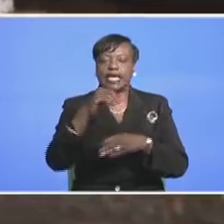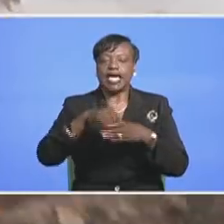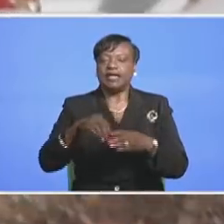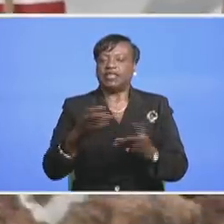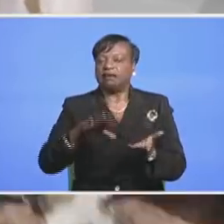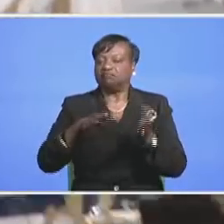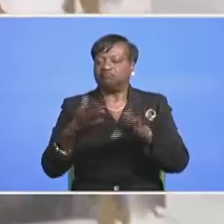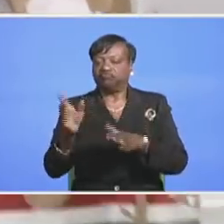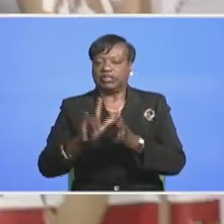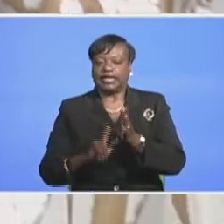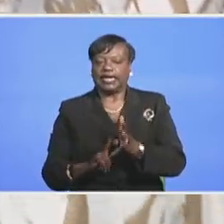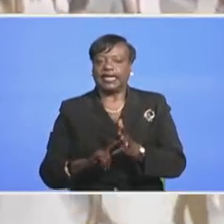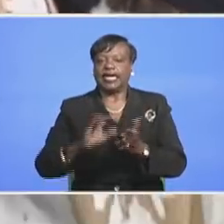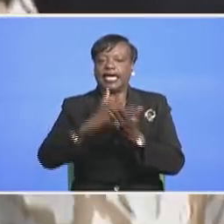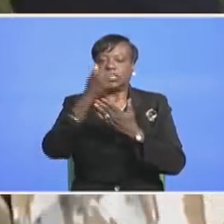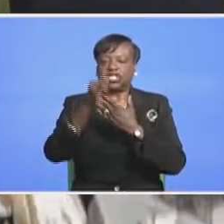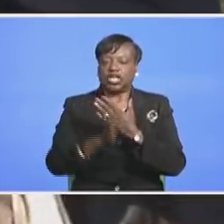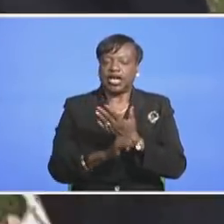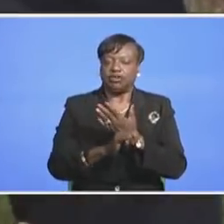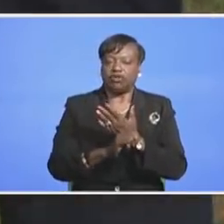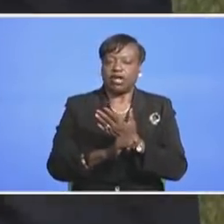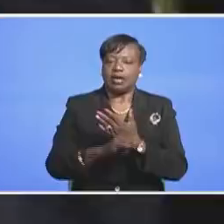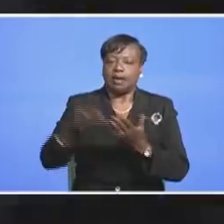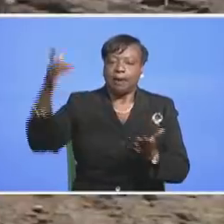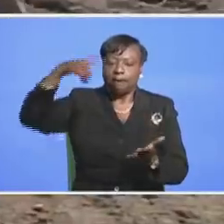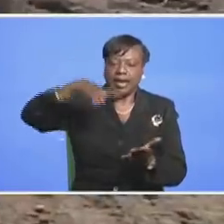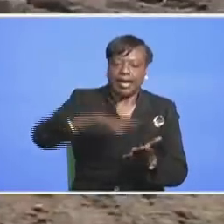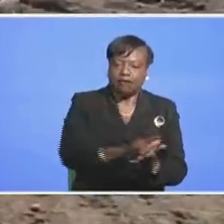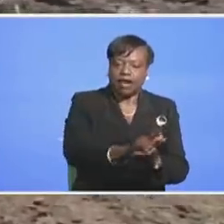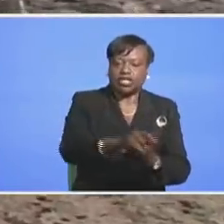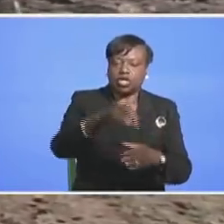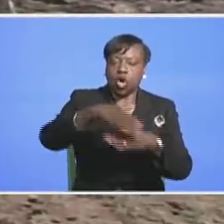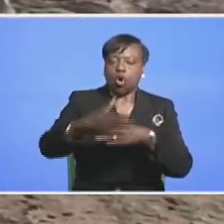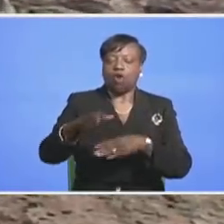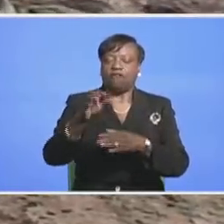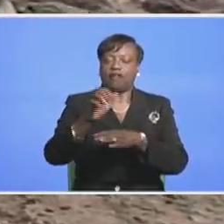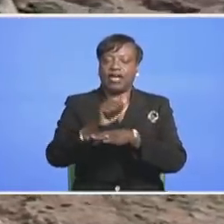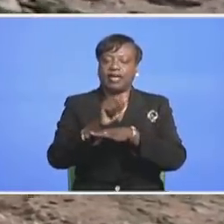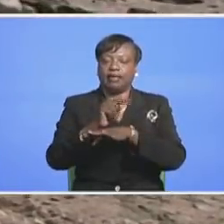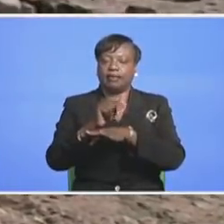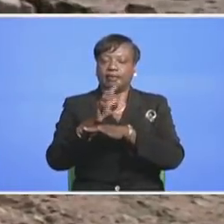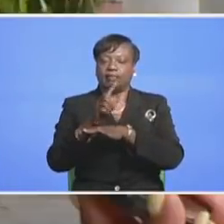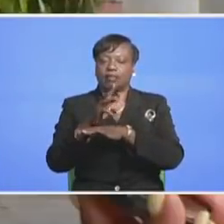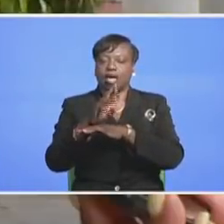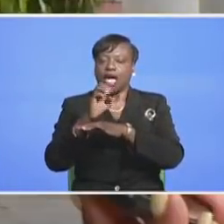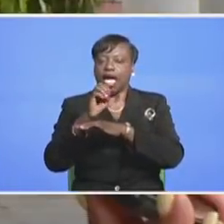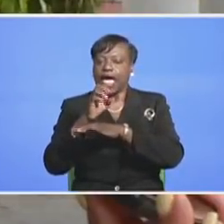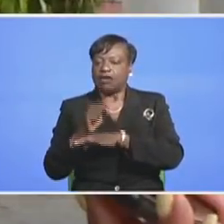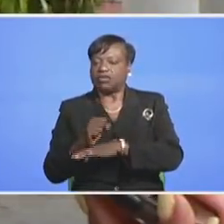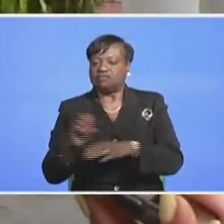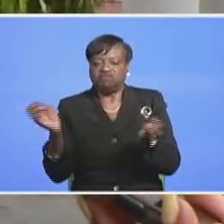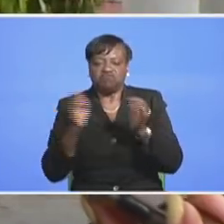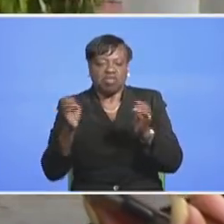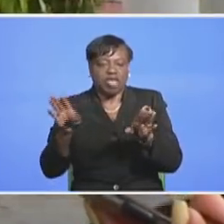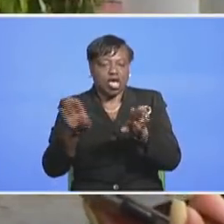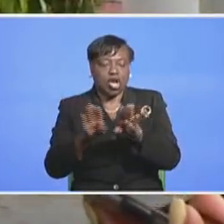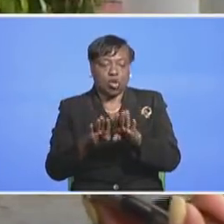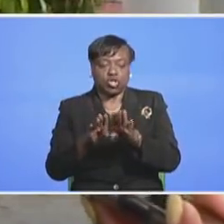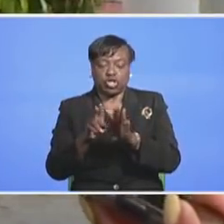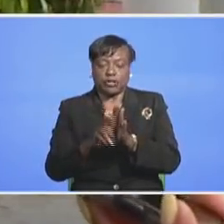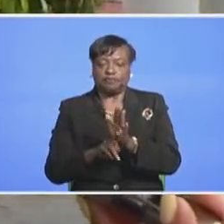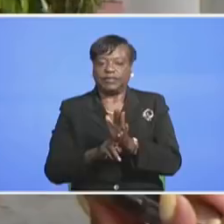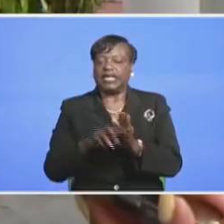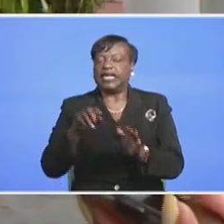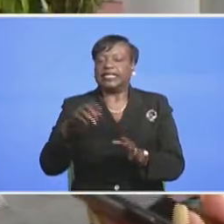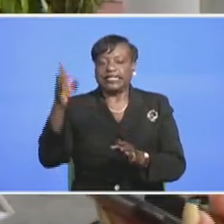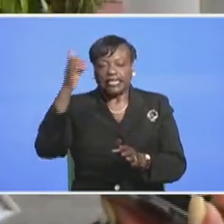January 19th plane crash off Andros have a while yet to get closure. Minister of Tourism, the Honorable Dionisio de Aguilar,